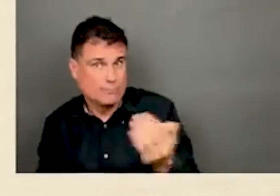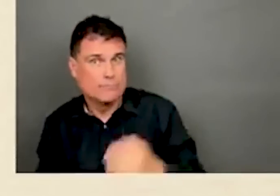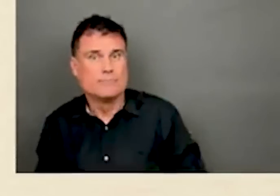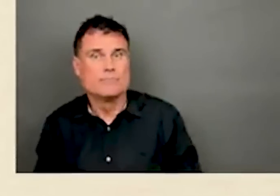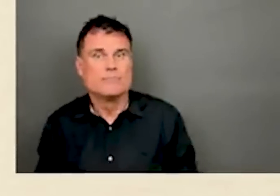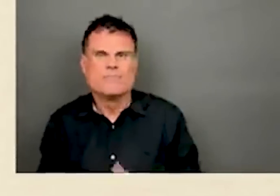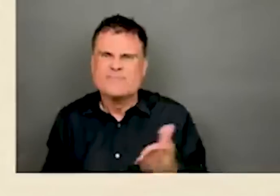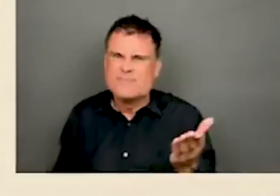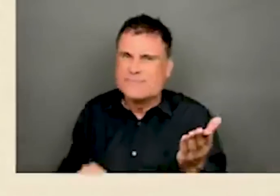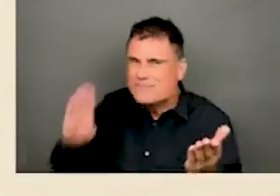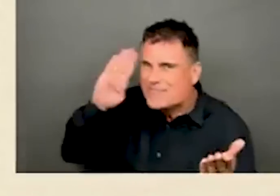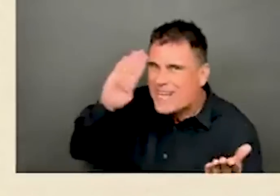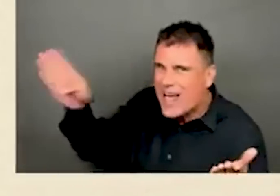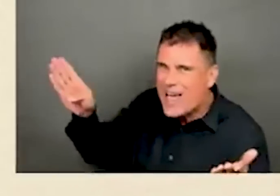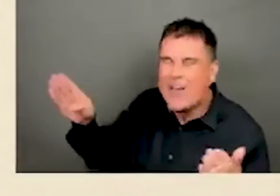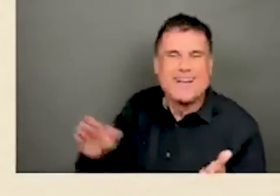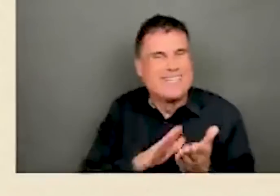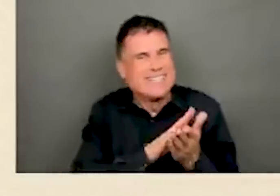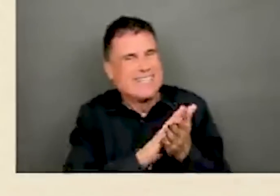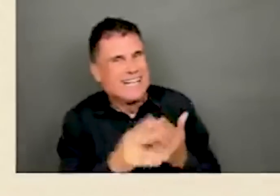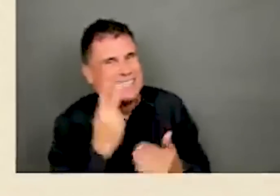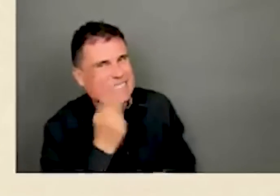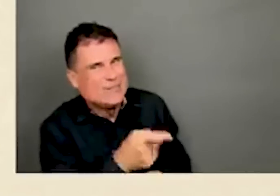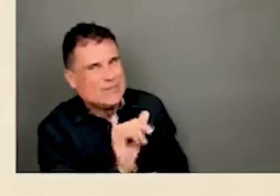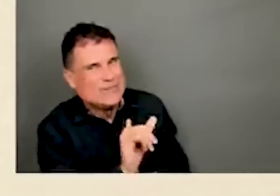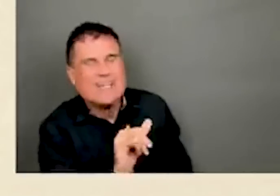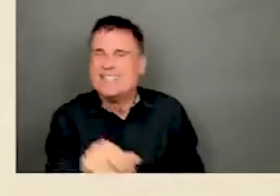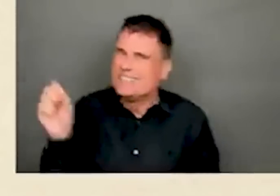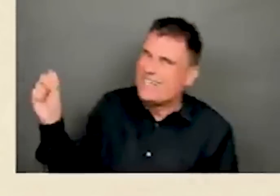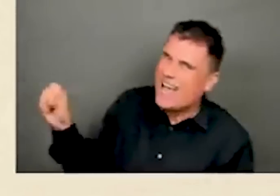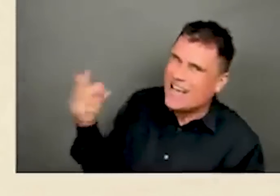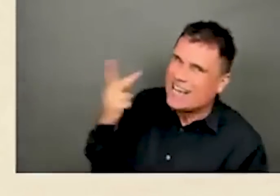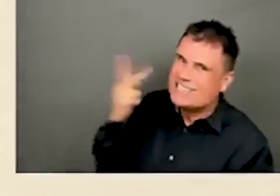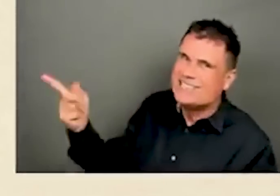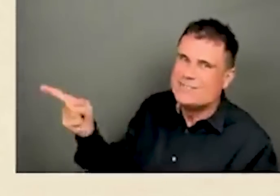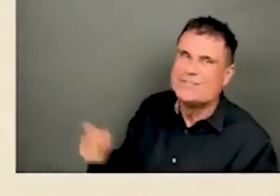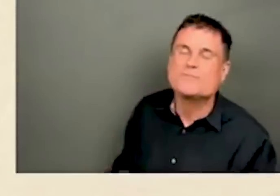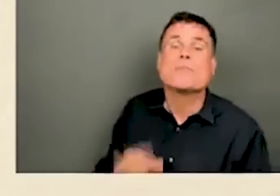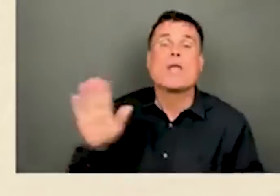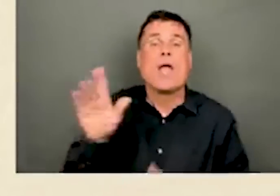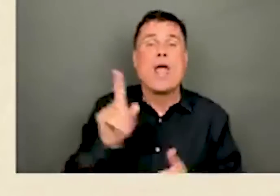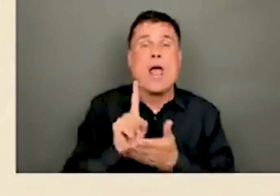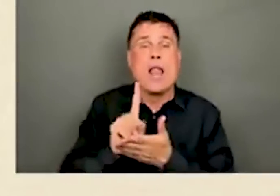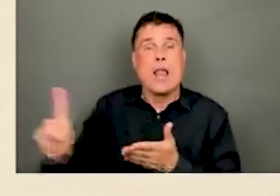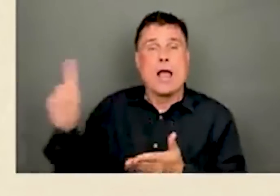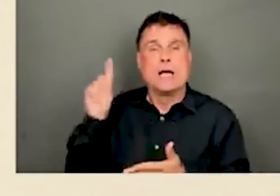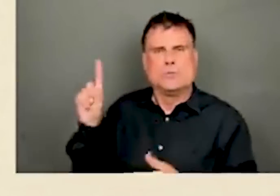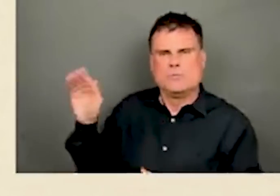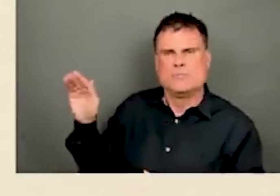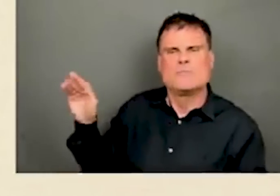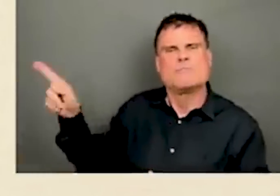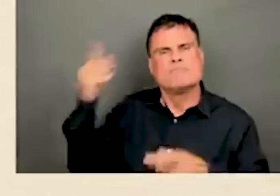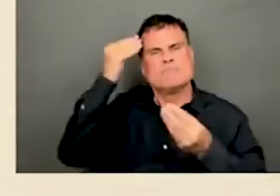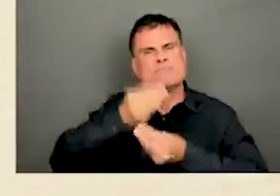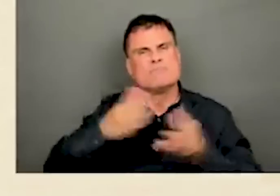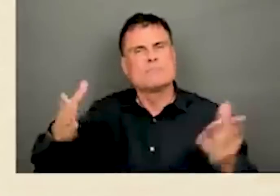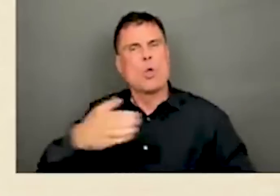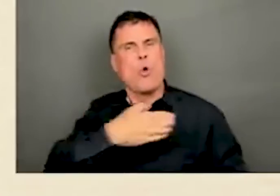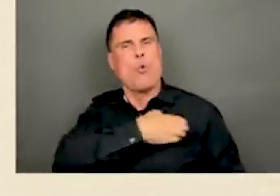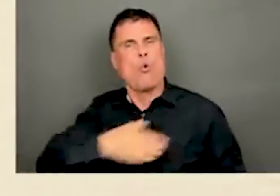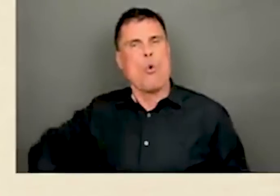see you. Good to see you. Last week, there was speculation when you made the announcement about the Royal BC Museum that it might be connected